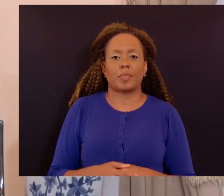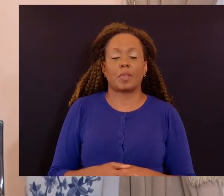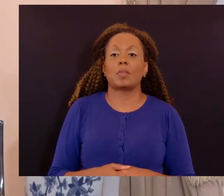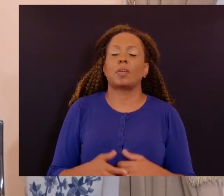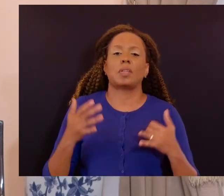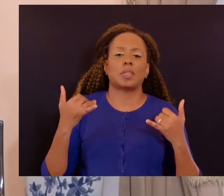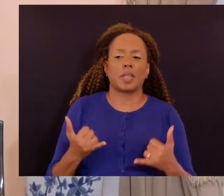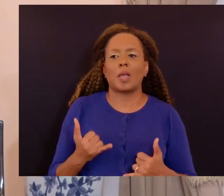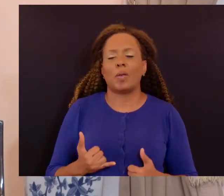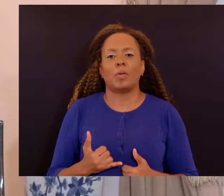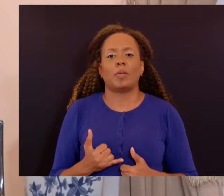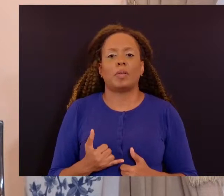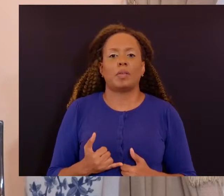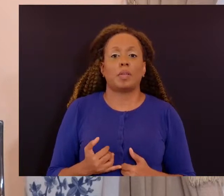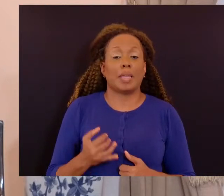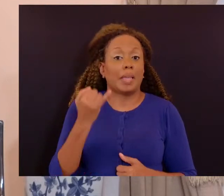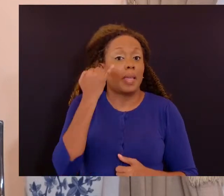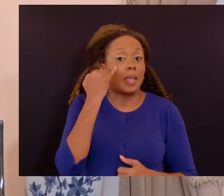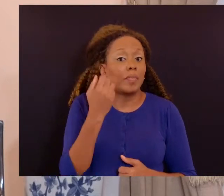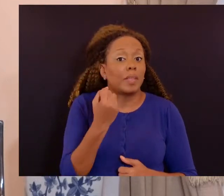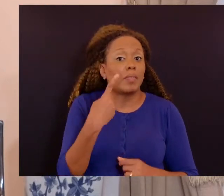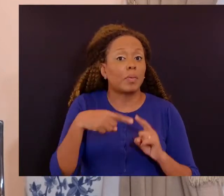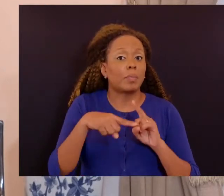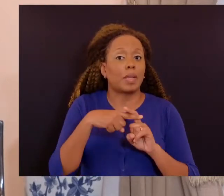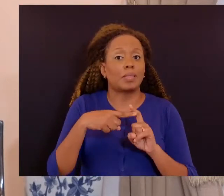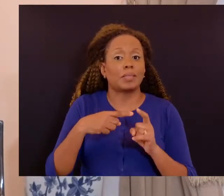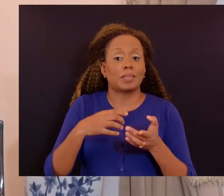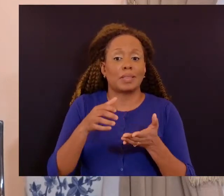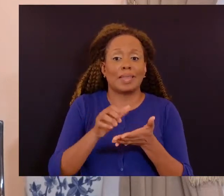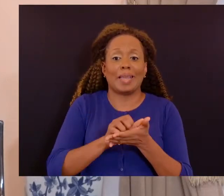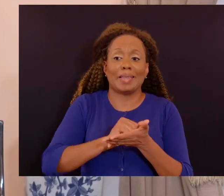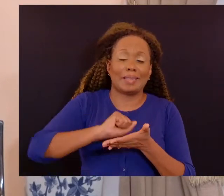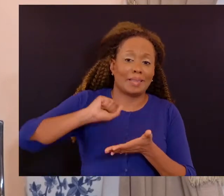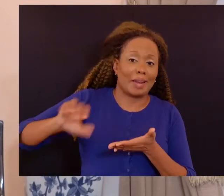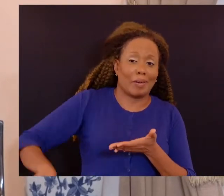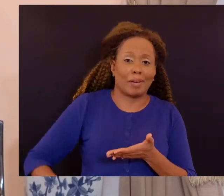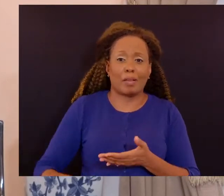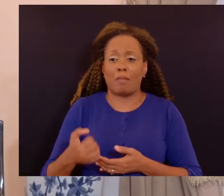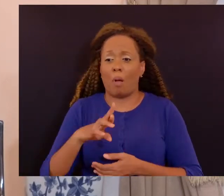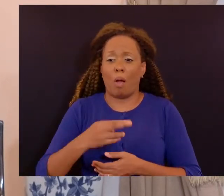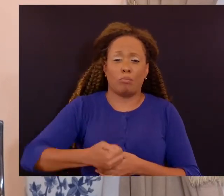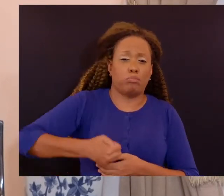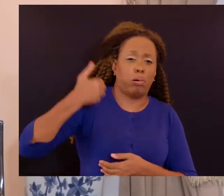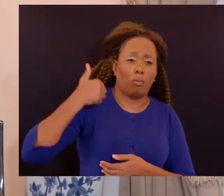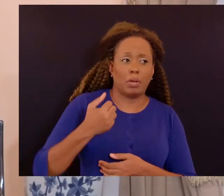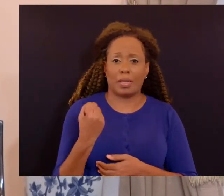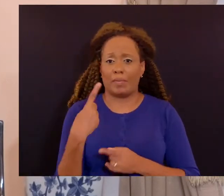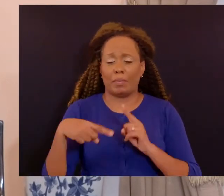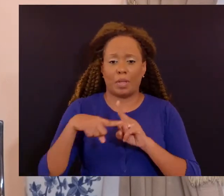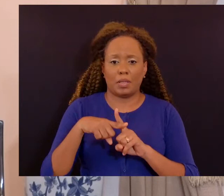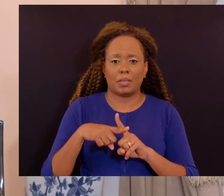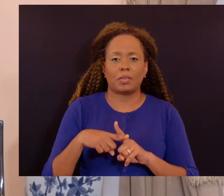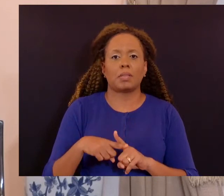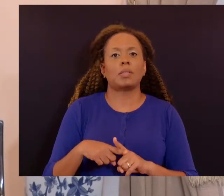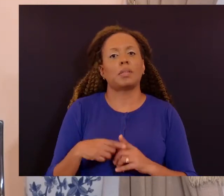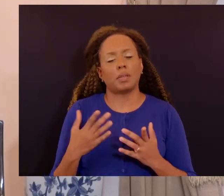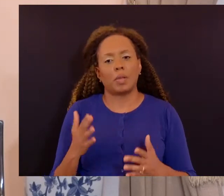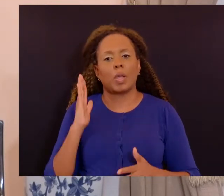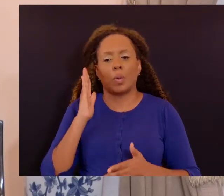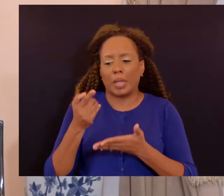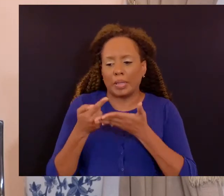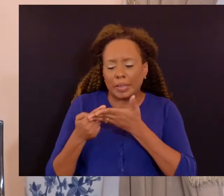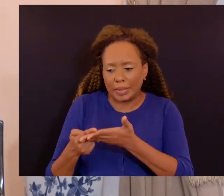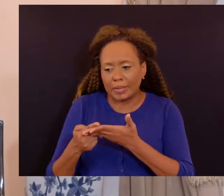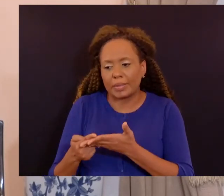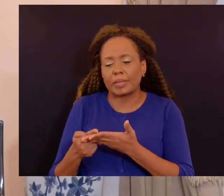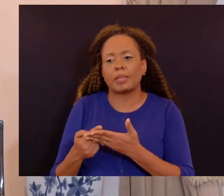it would be, of the examination, we are moving in that direction at rapid pace. What we needed to do was to get over this hurdle, and I